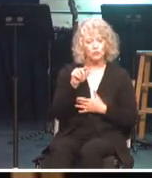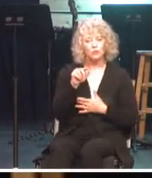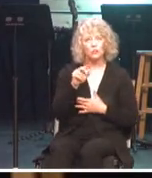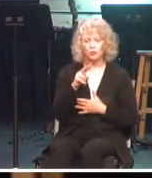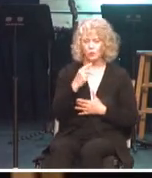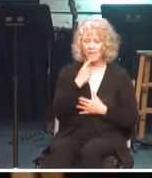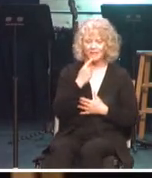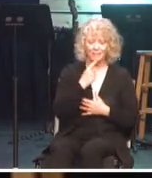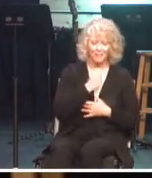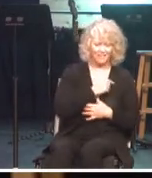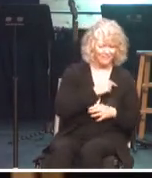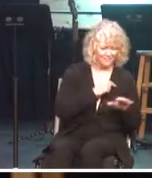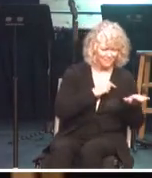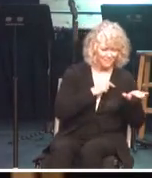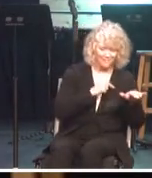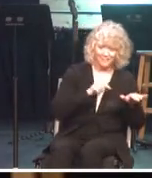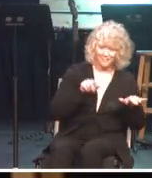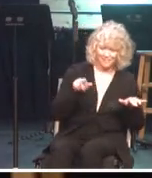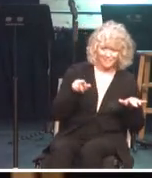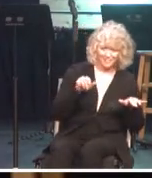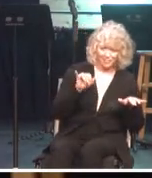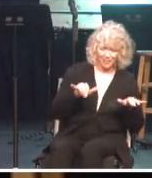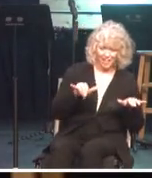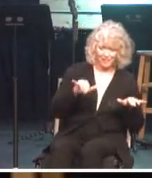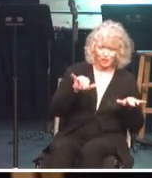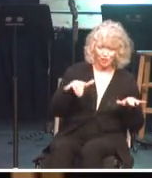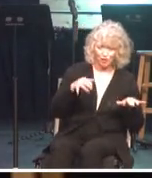Is not this Jesus, the son of Joseph?